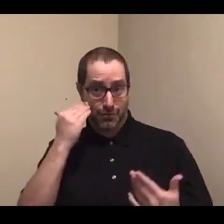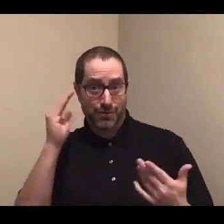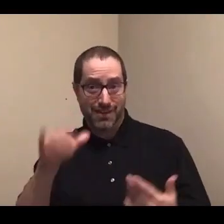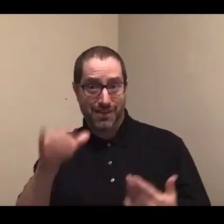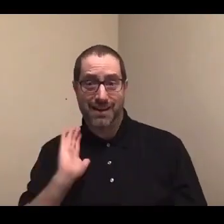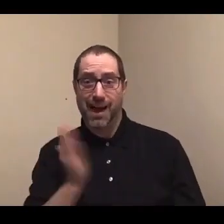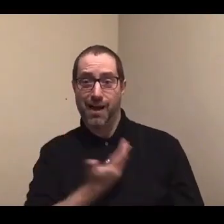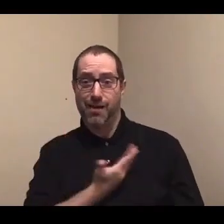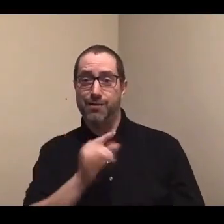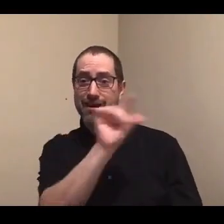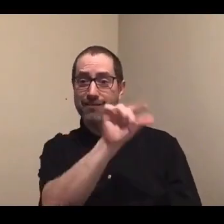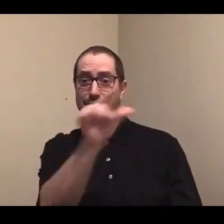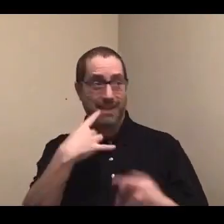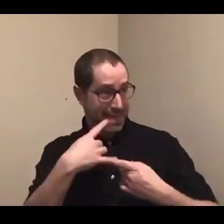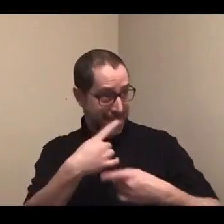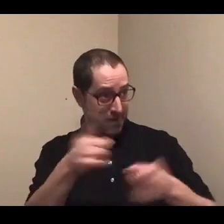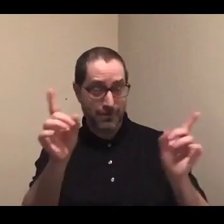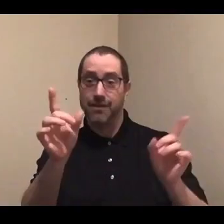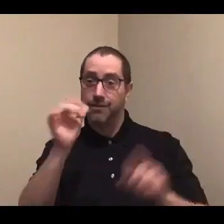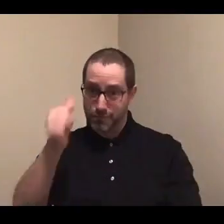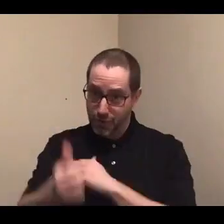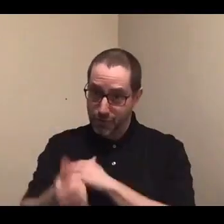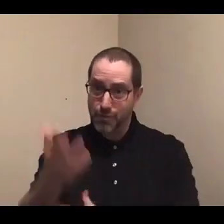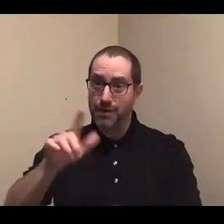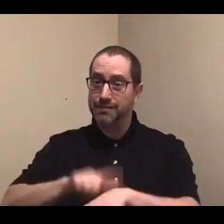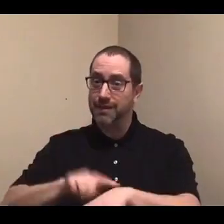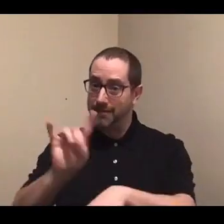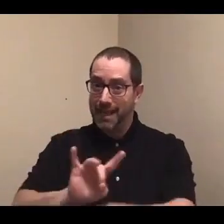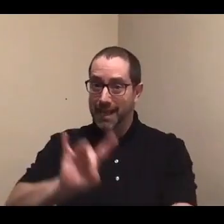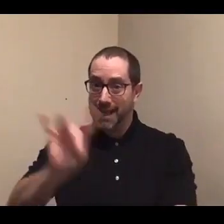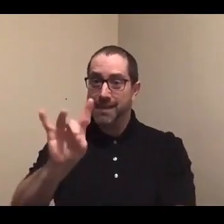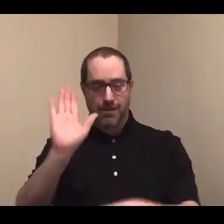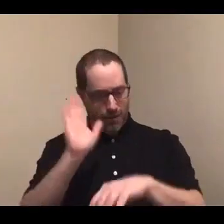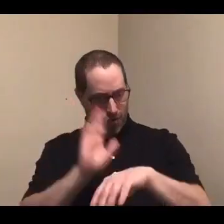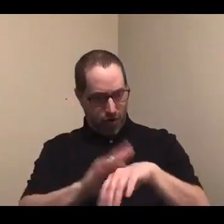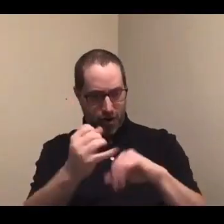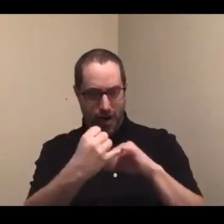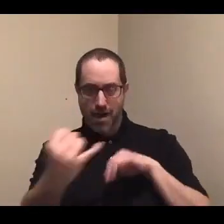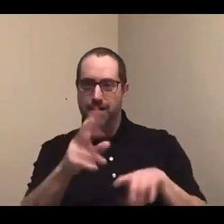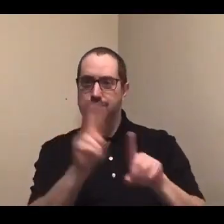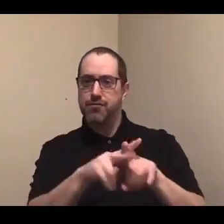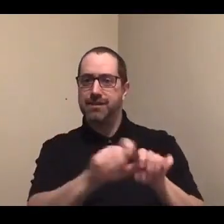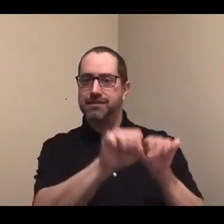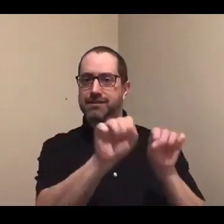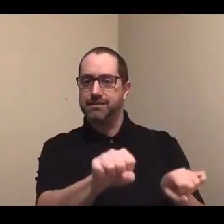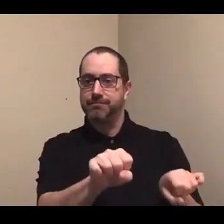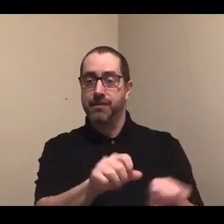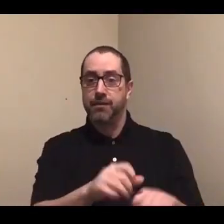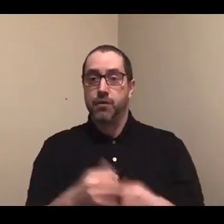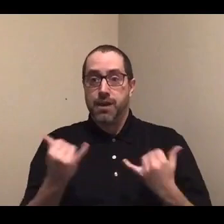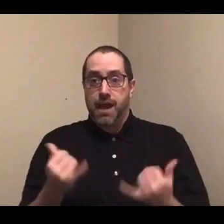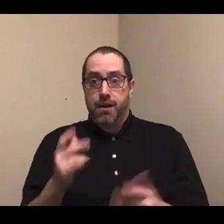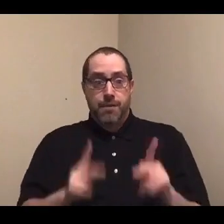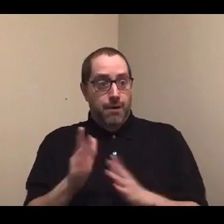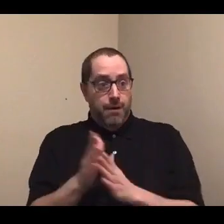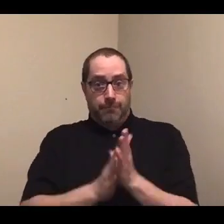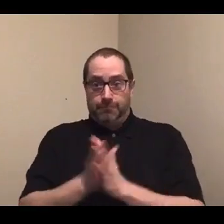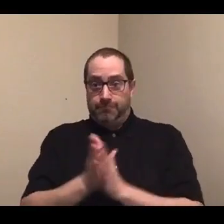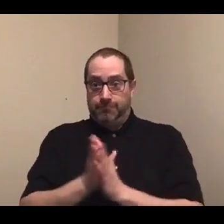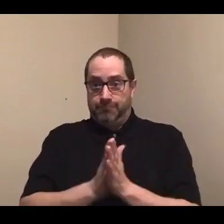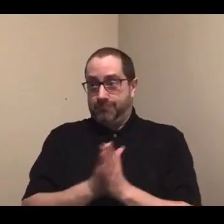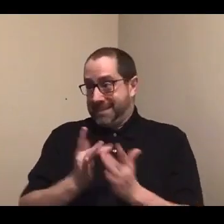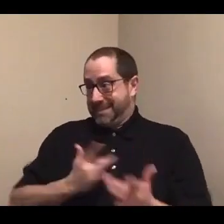the online booking system starting tomorrow. And a Saskatchewan family hears the announcement and everyone rallies around Grandpa